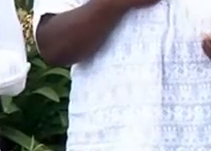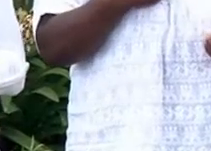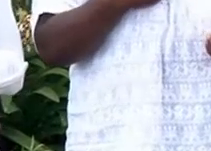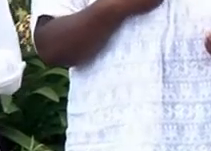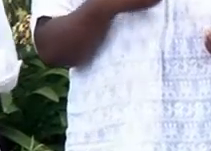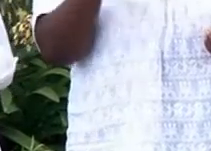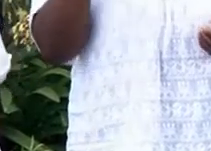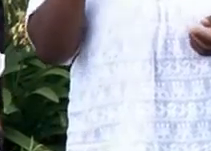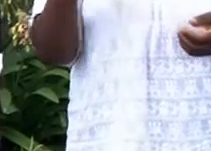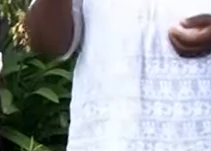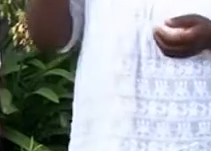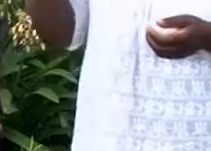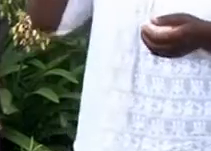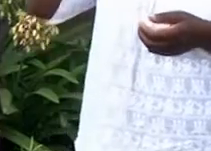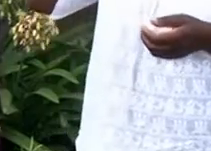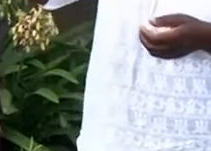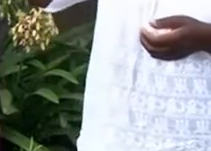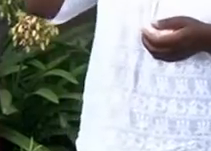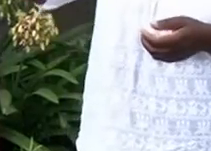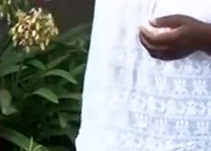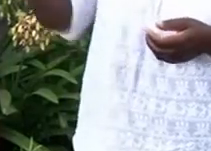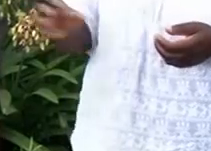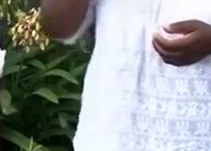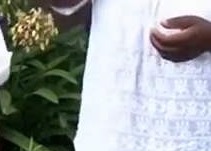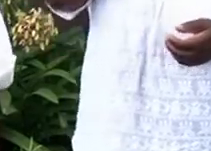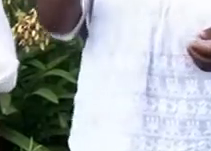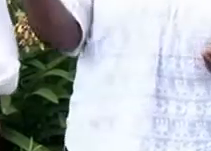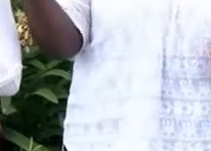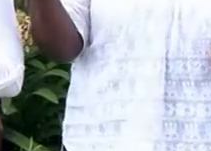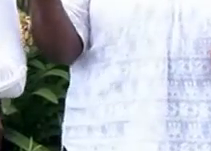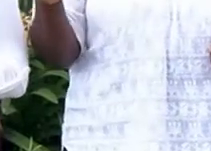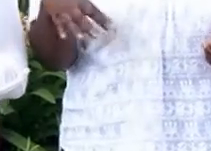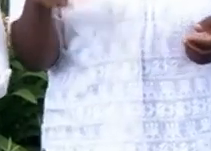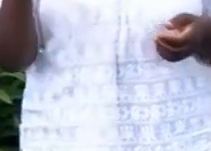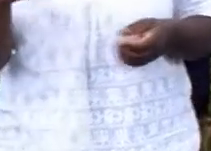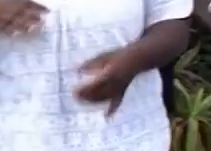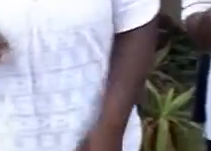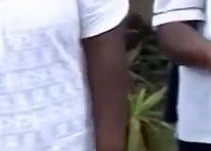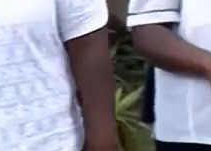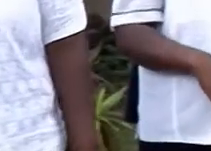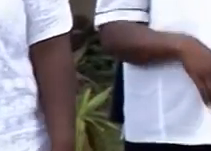me. Oh, I remember Calvary.